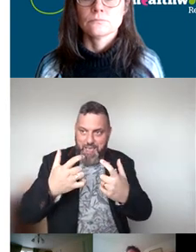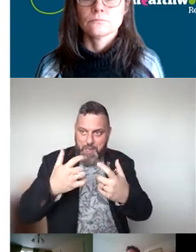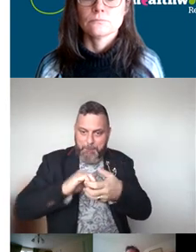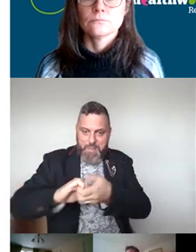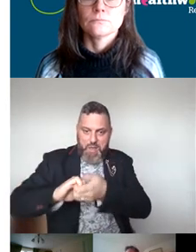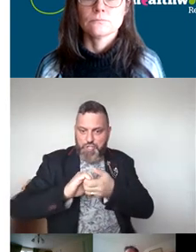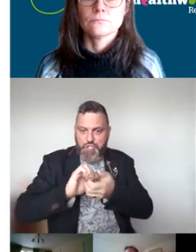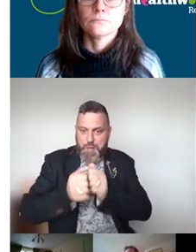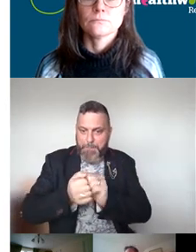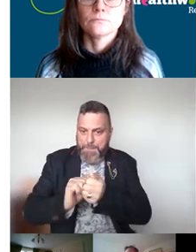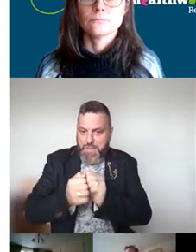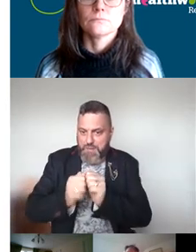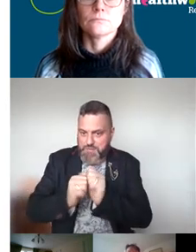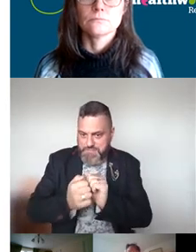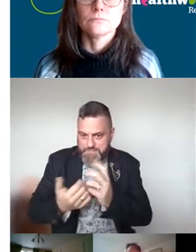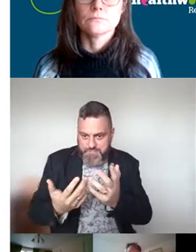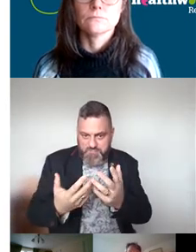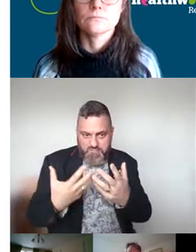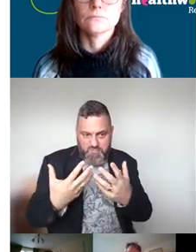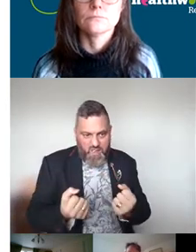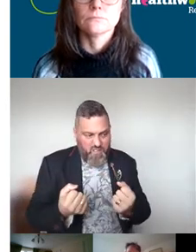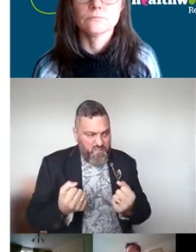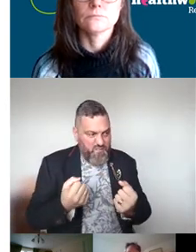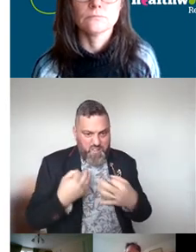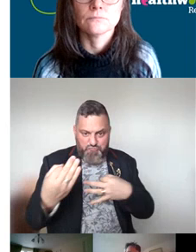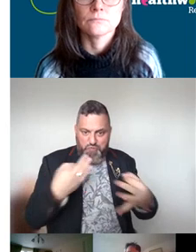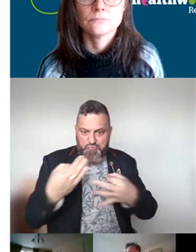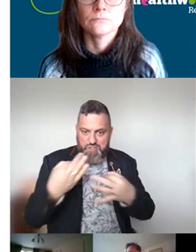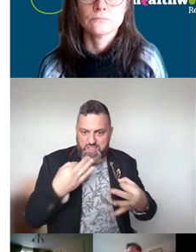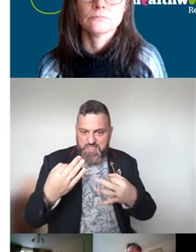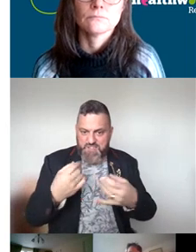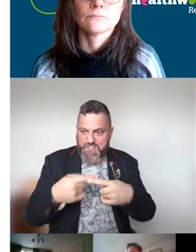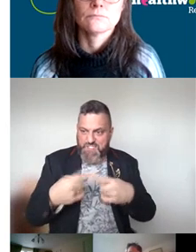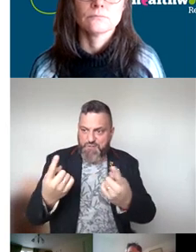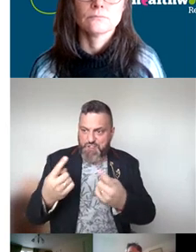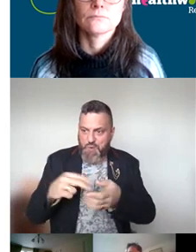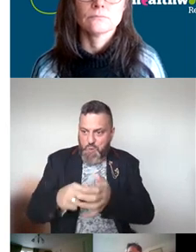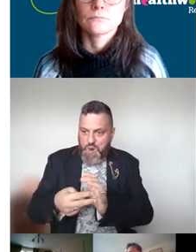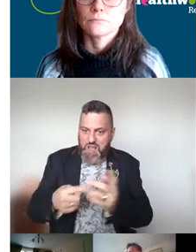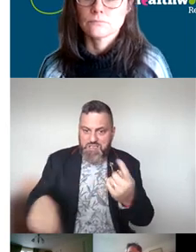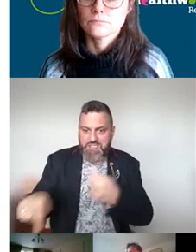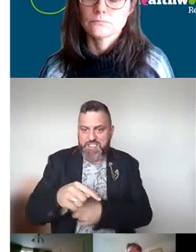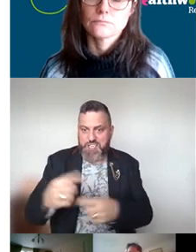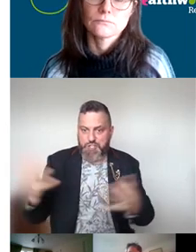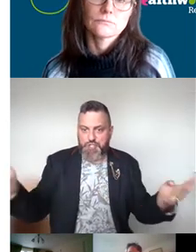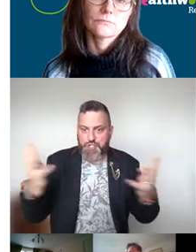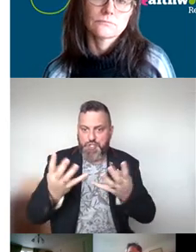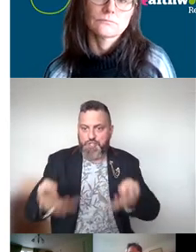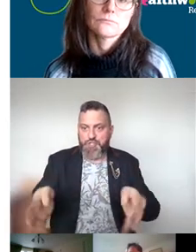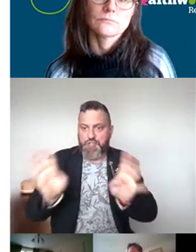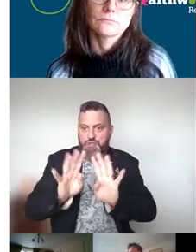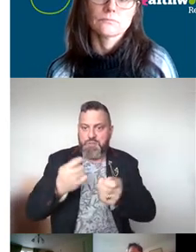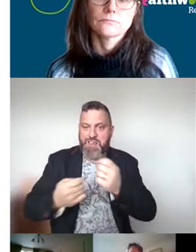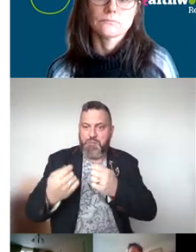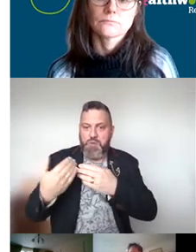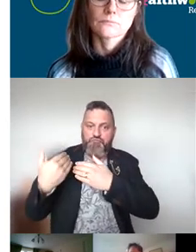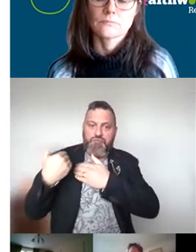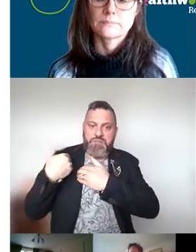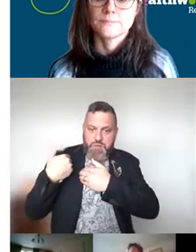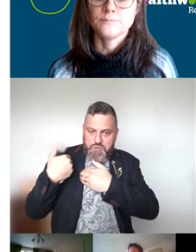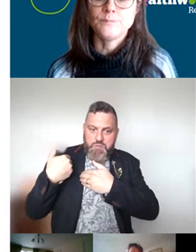have a group of representatives from those different organisations who have got a responsibility for setting